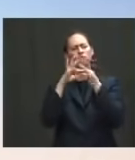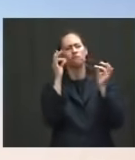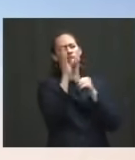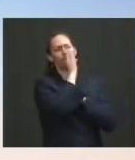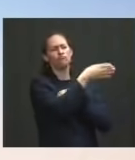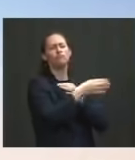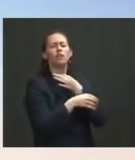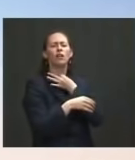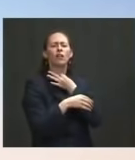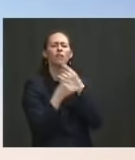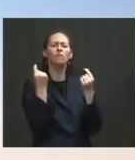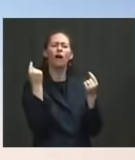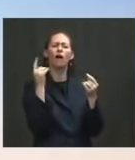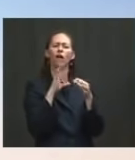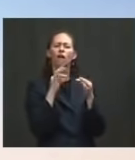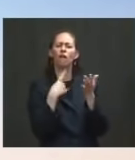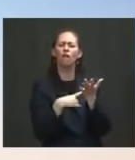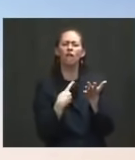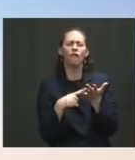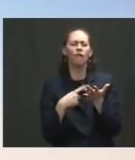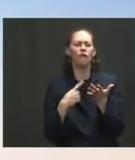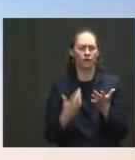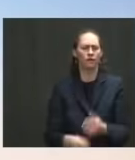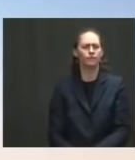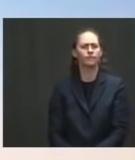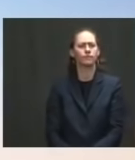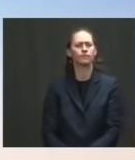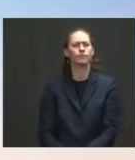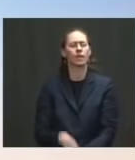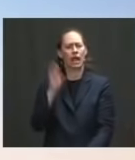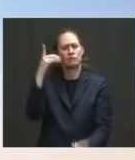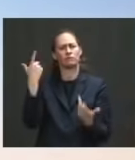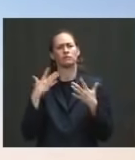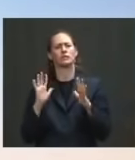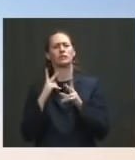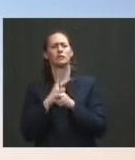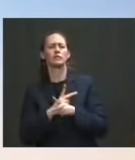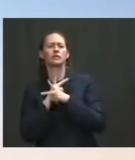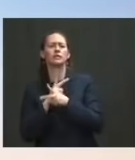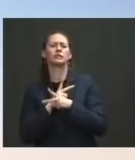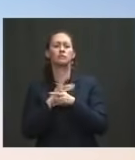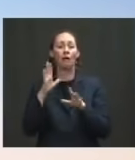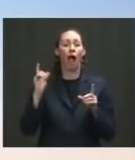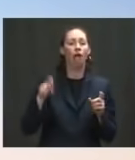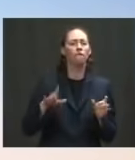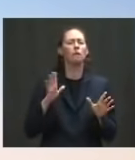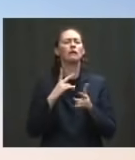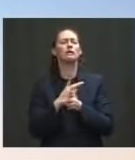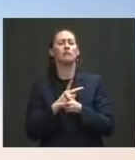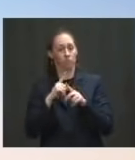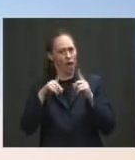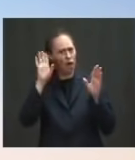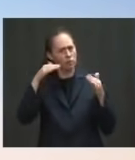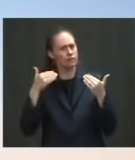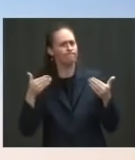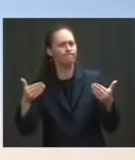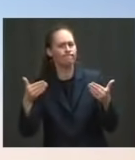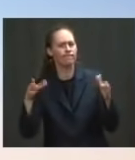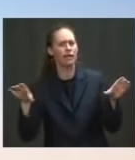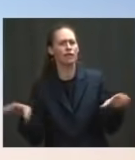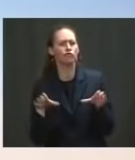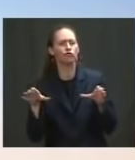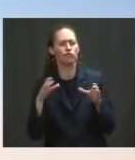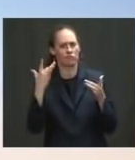United States will take any necessary action to defend its people. What threats, if any, did he make? And then I wanted to